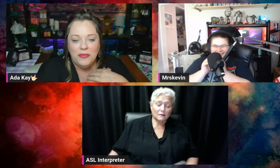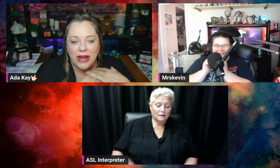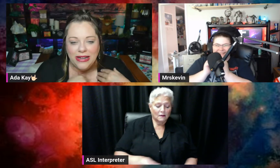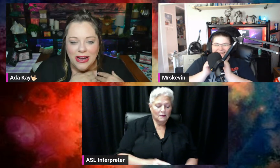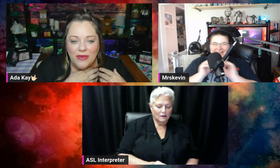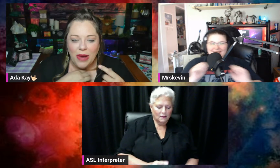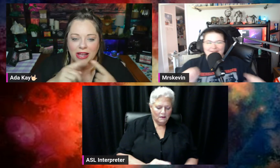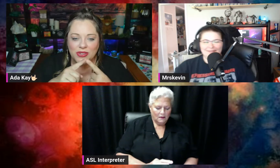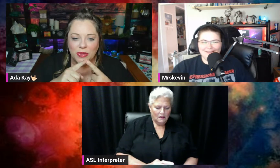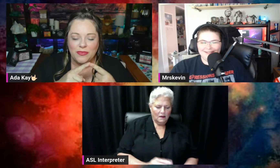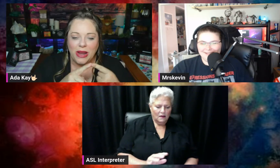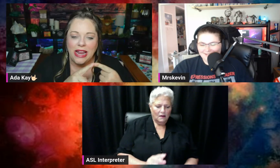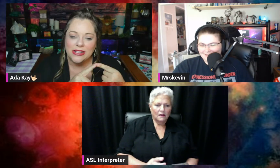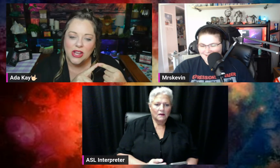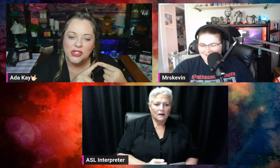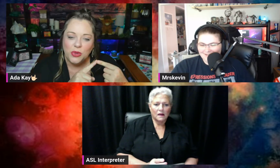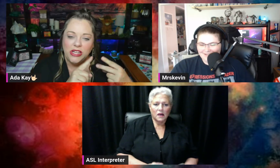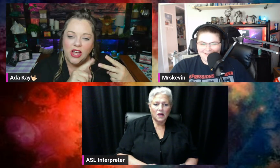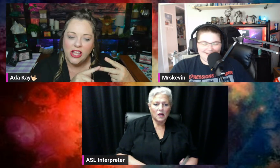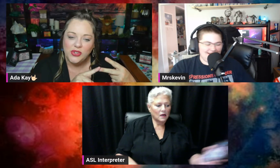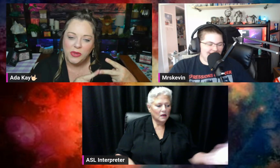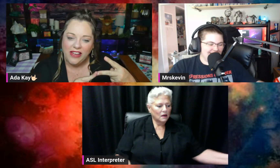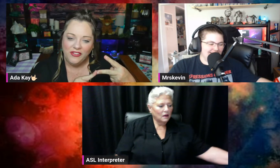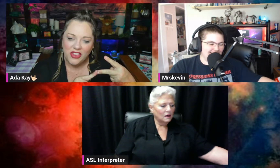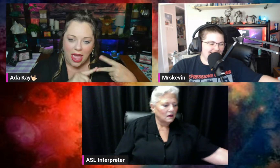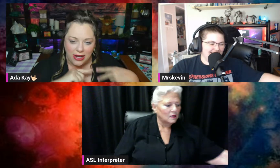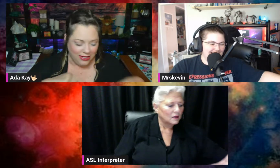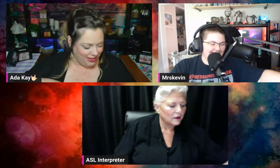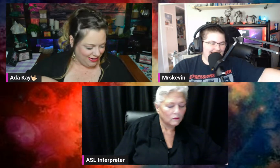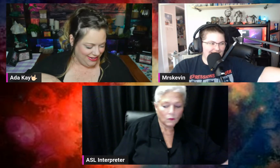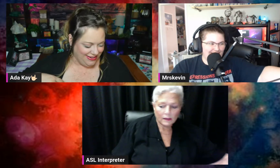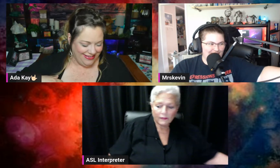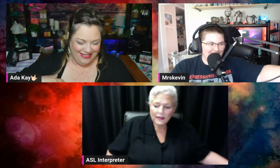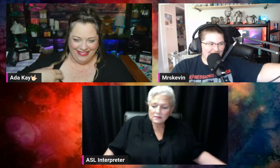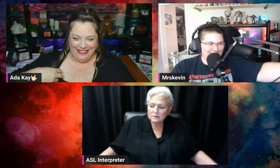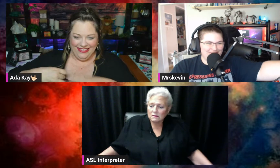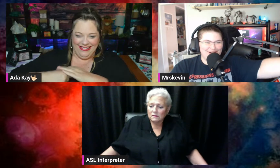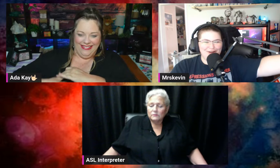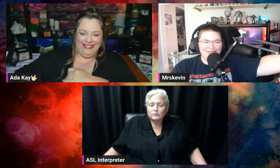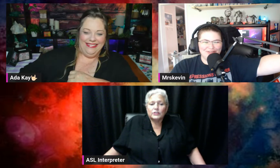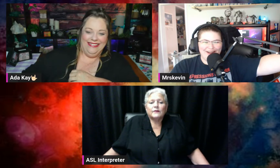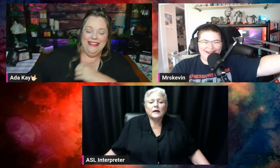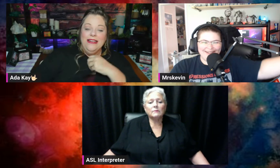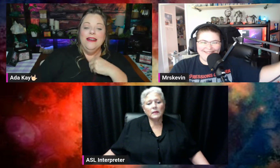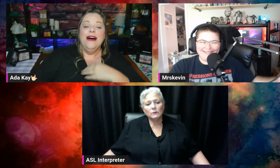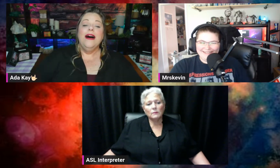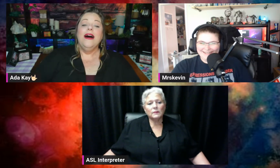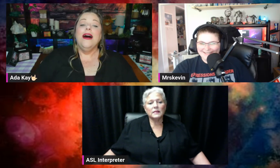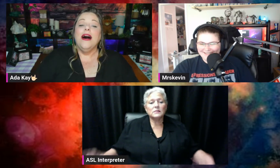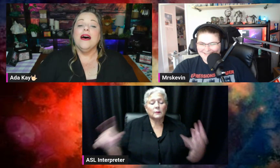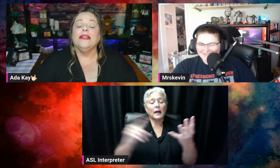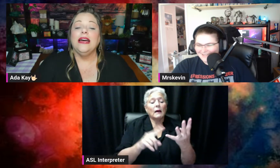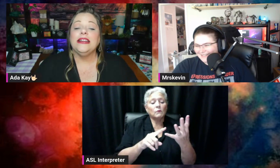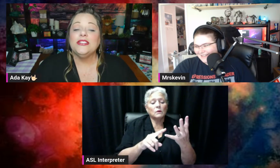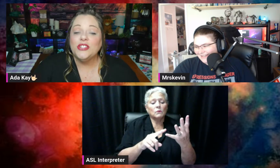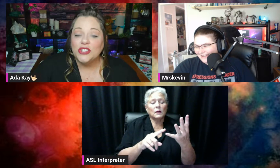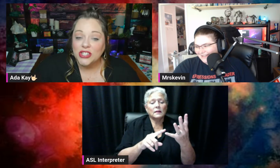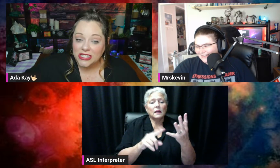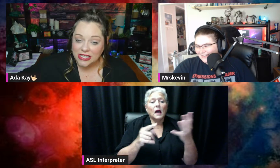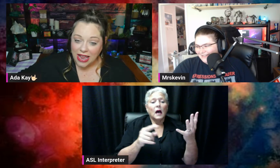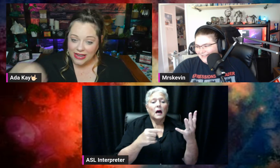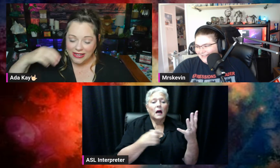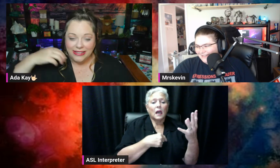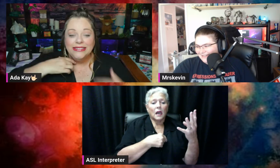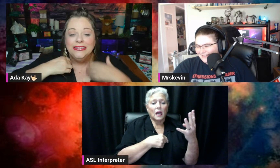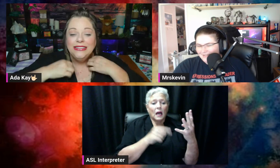Did. Found my husband, my next husband, and the husband after that. Well, that's Two or three. Tell me one, please. But I Let's want one.